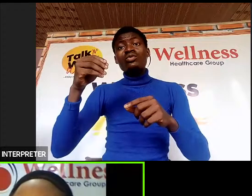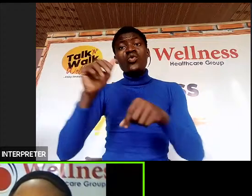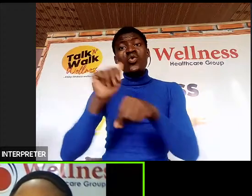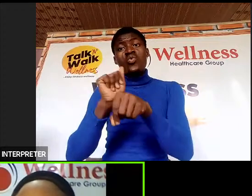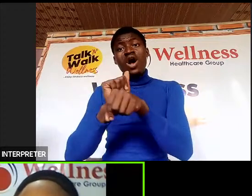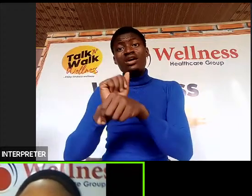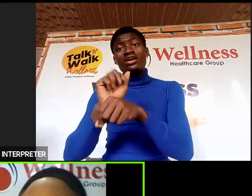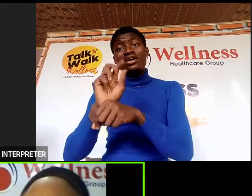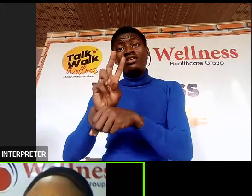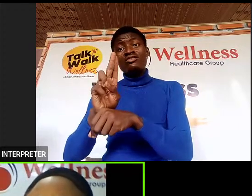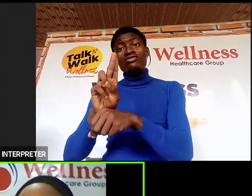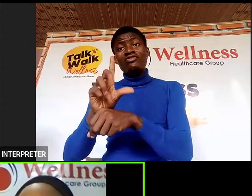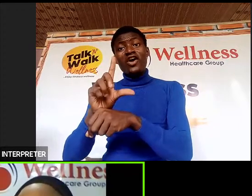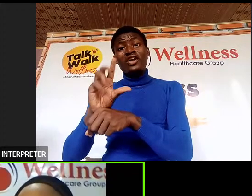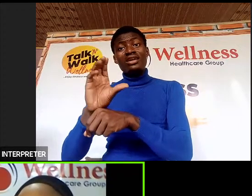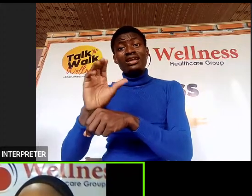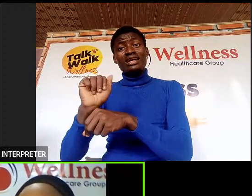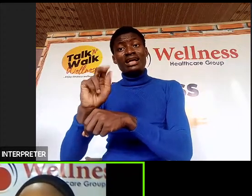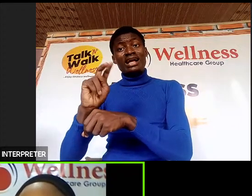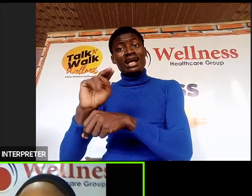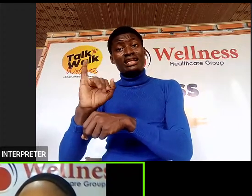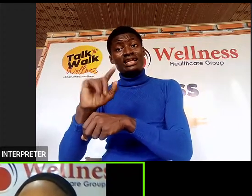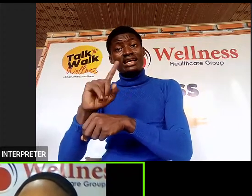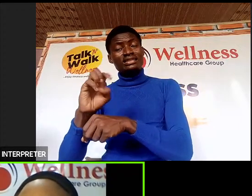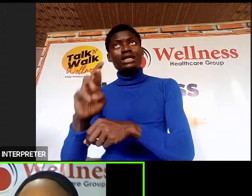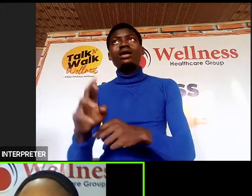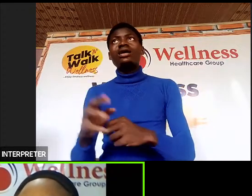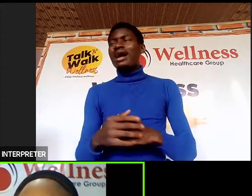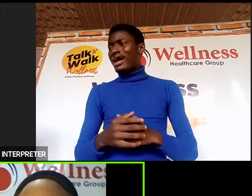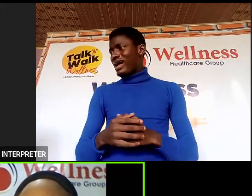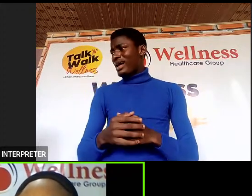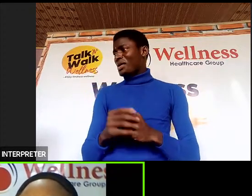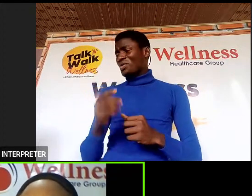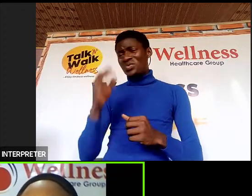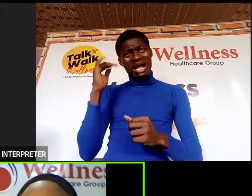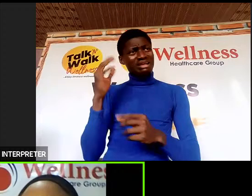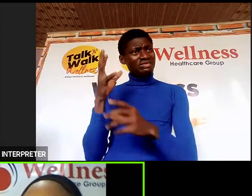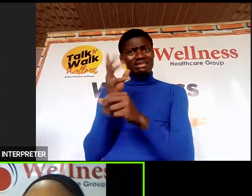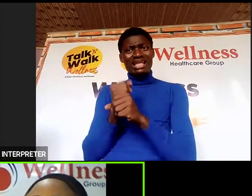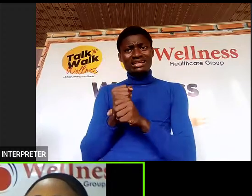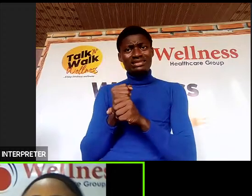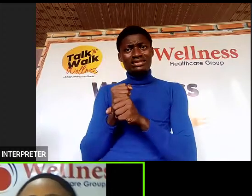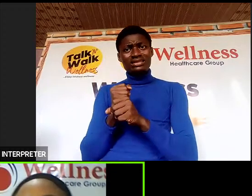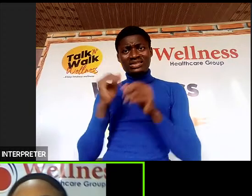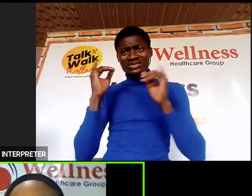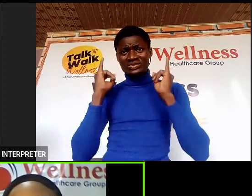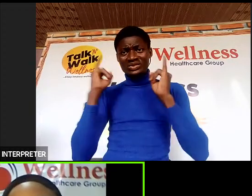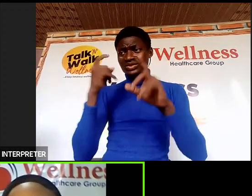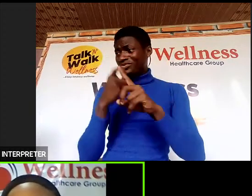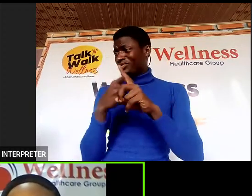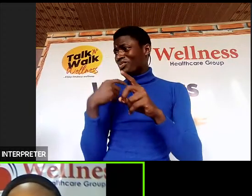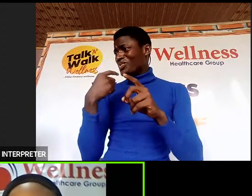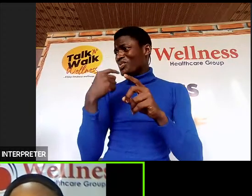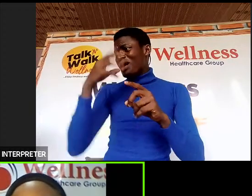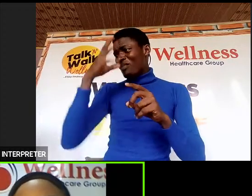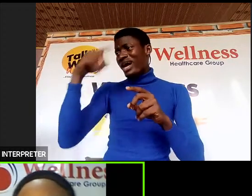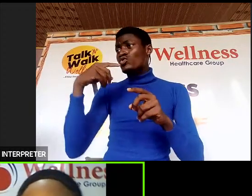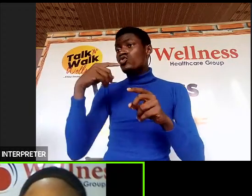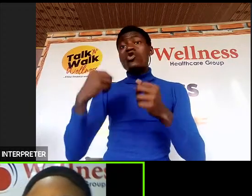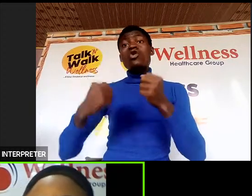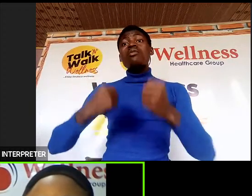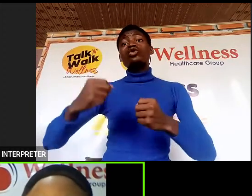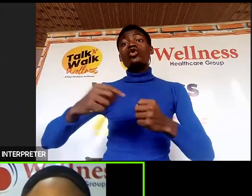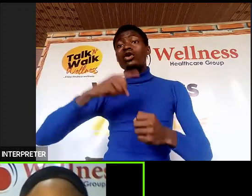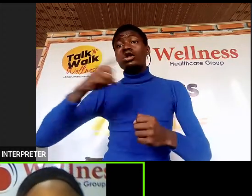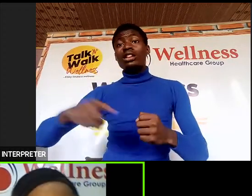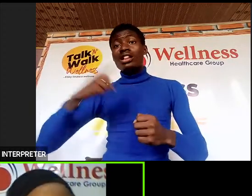from a vulcanizer and you make this error? And the person is like, oh, it wasn't his fault, it was this person. Who you take advice from